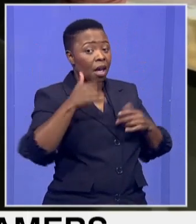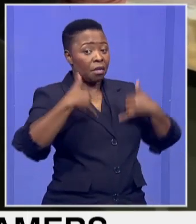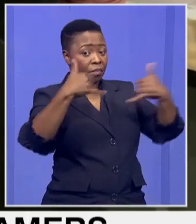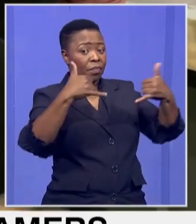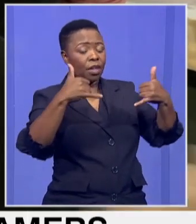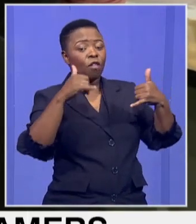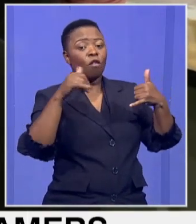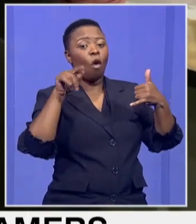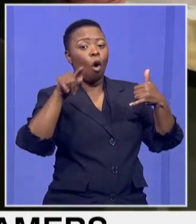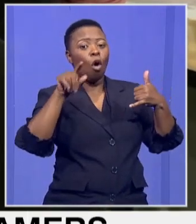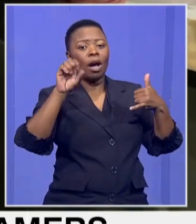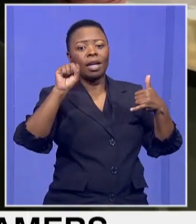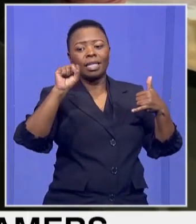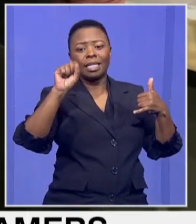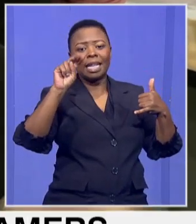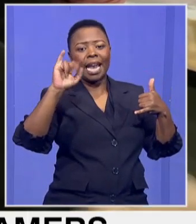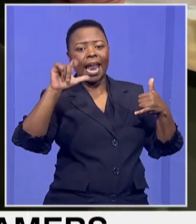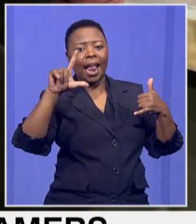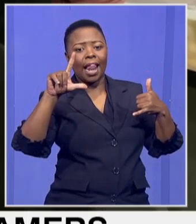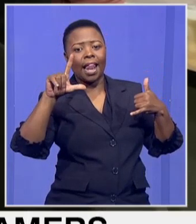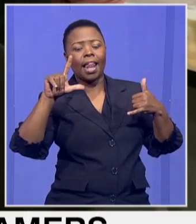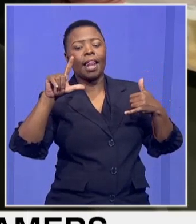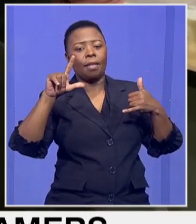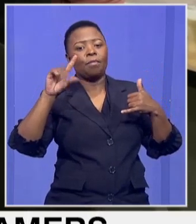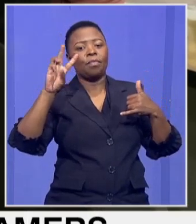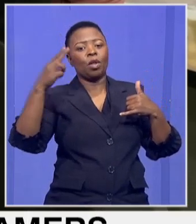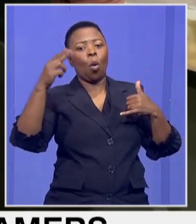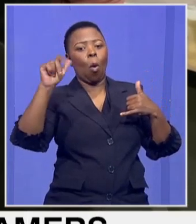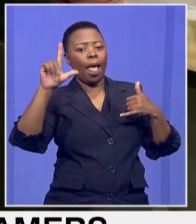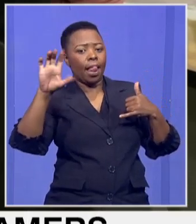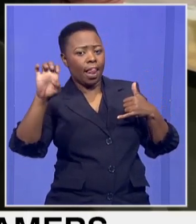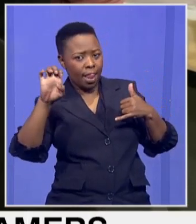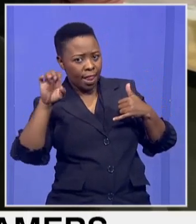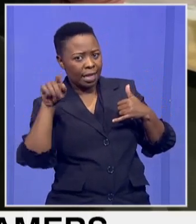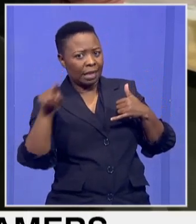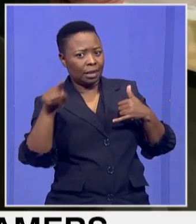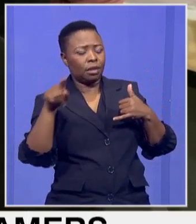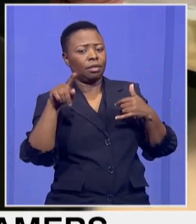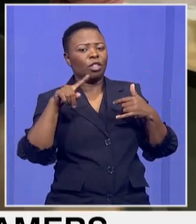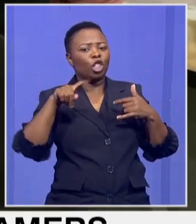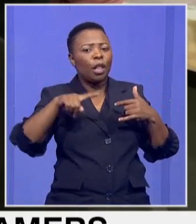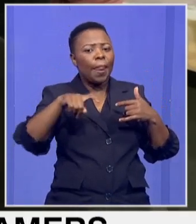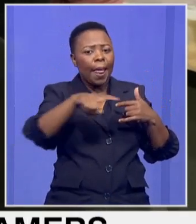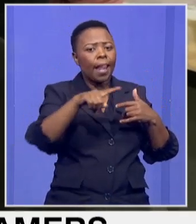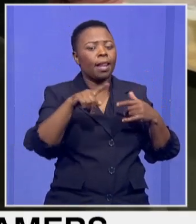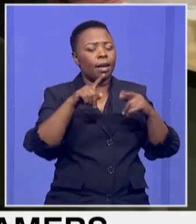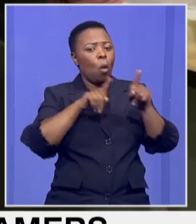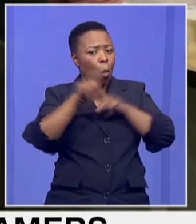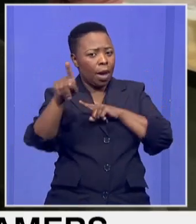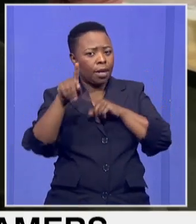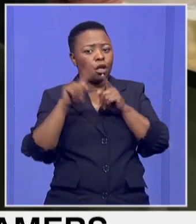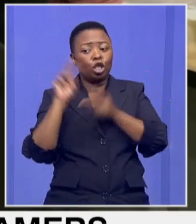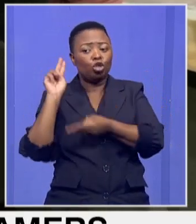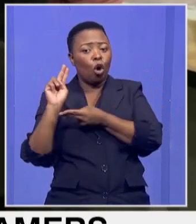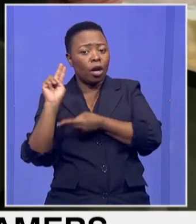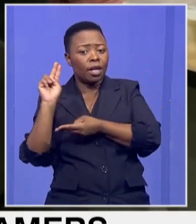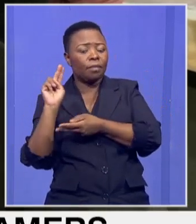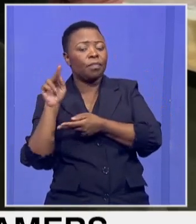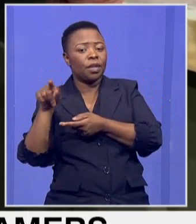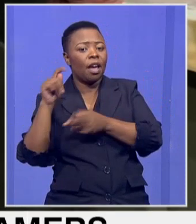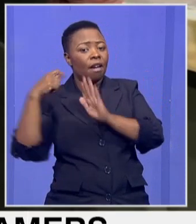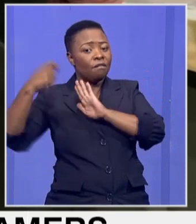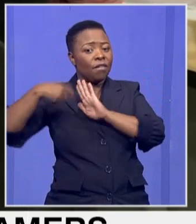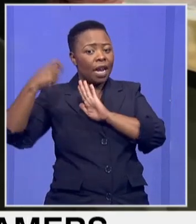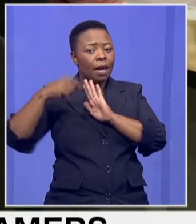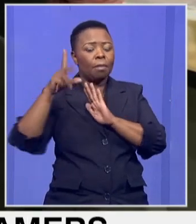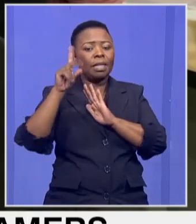Whale. Triggerfish's Revolting Rhymes was nominated for an Academy Award. We've got a short film that's coming out on Disney Plus on the 4th